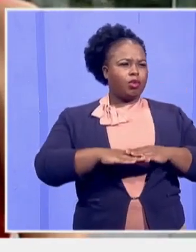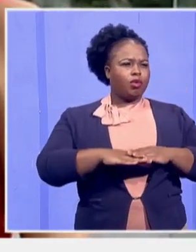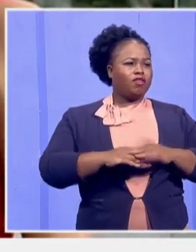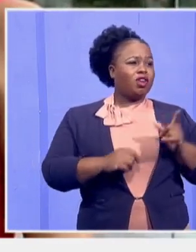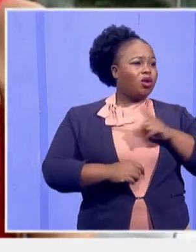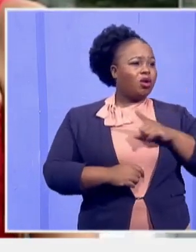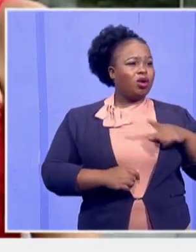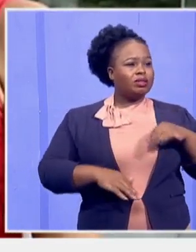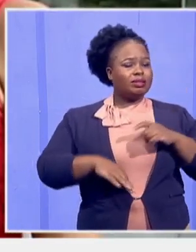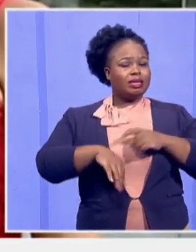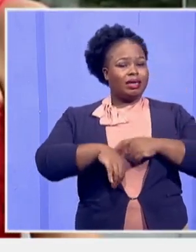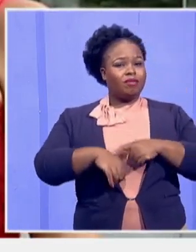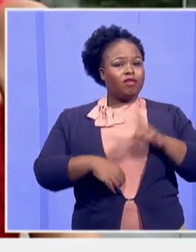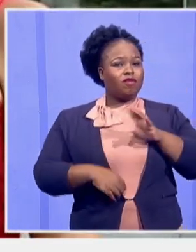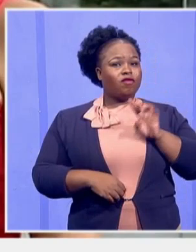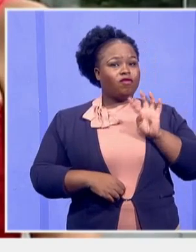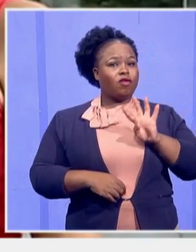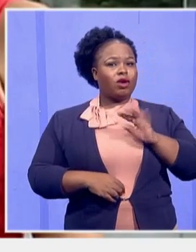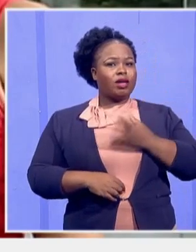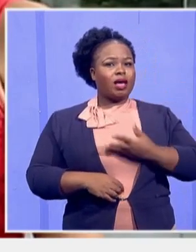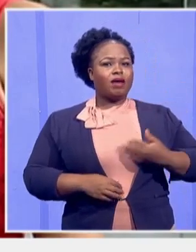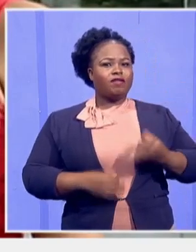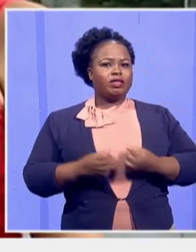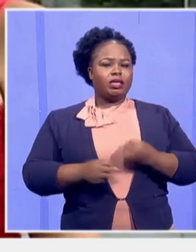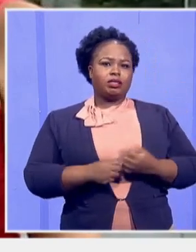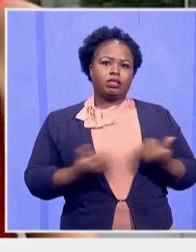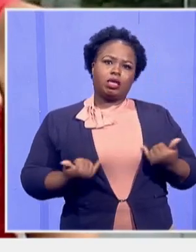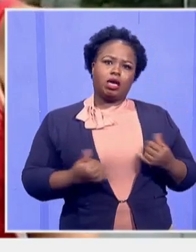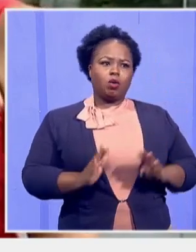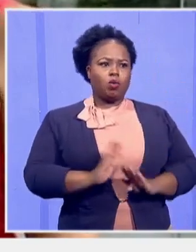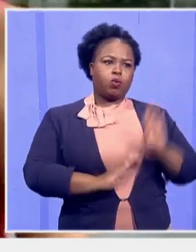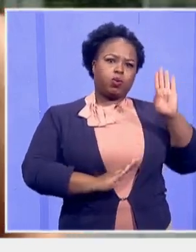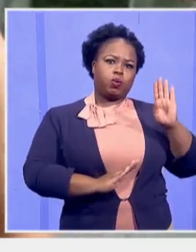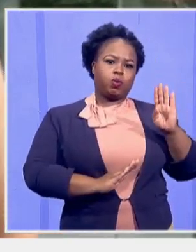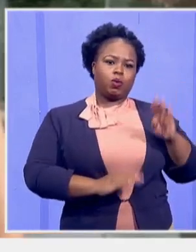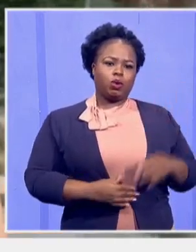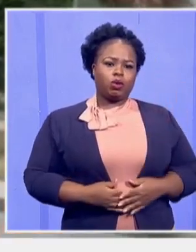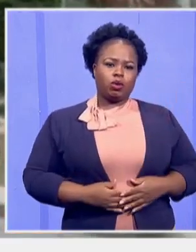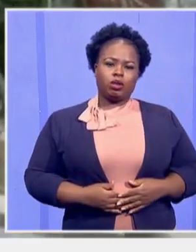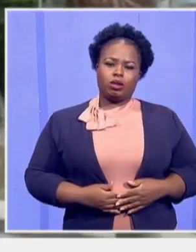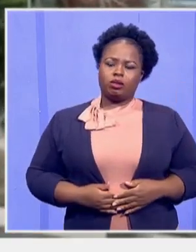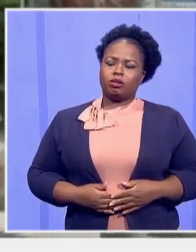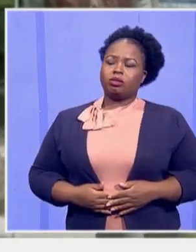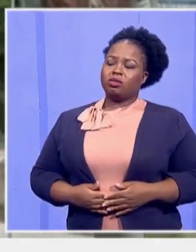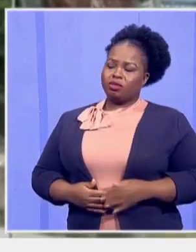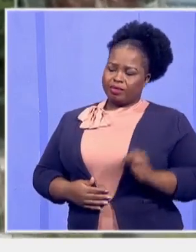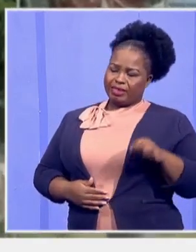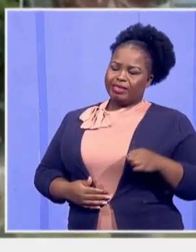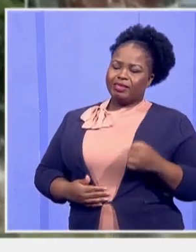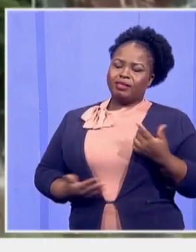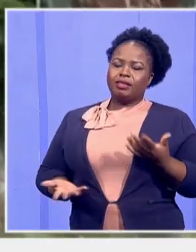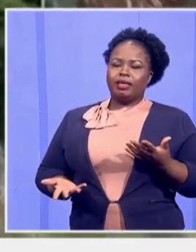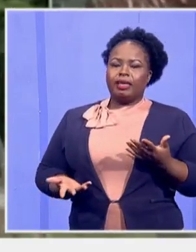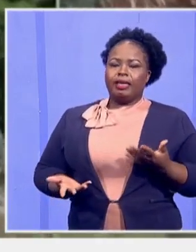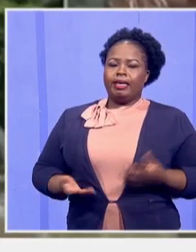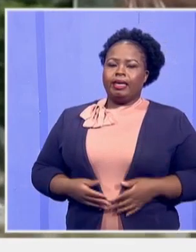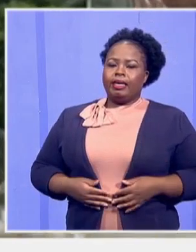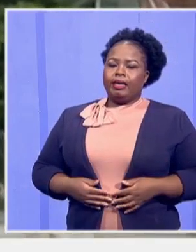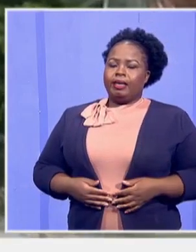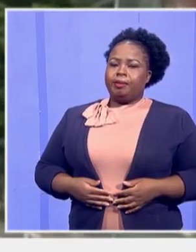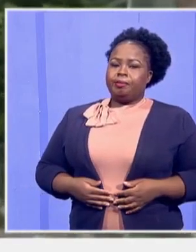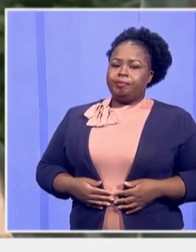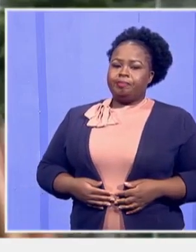for 4.5 years, and now all of a sudden there's a spike? Do we think there's a reason for this? Absolutely, Kim. So